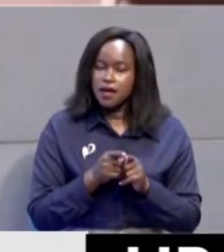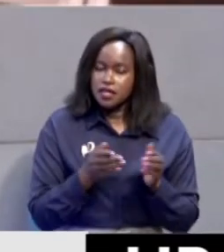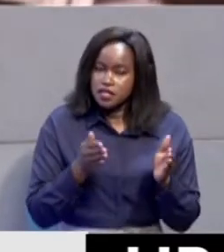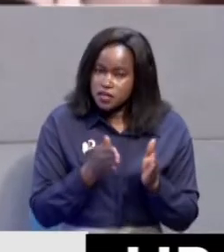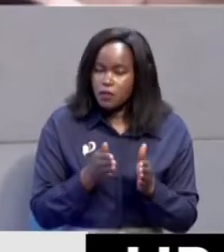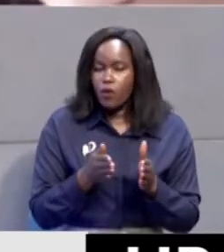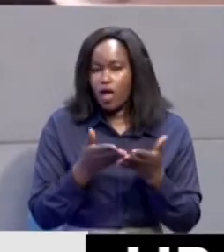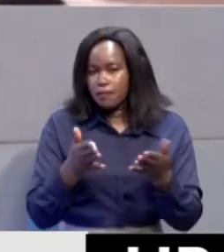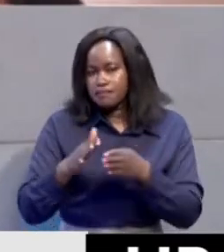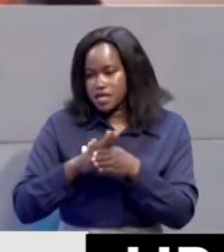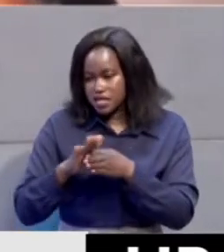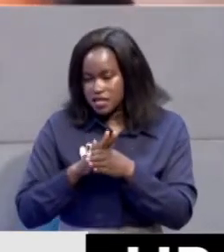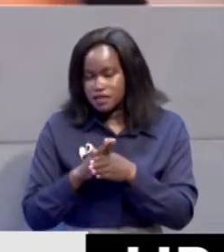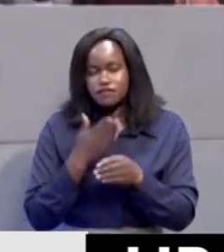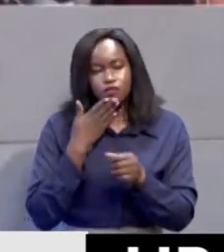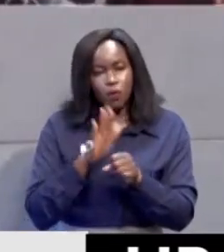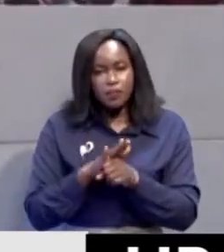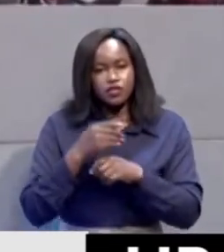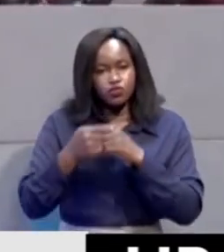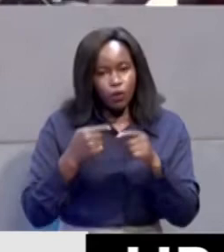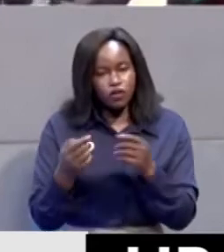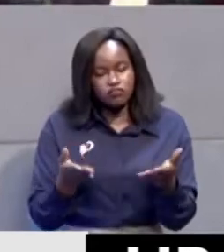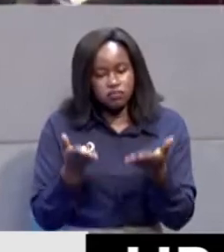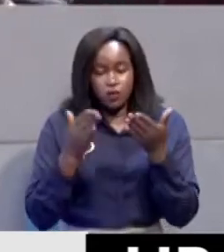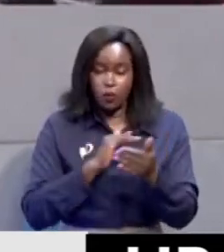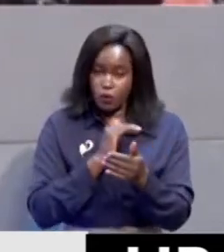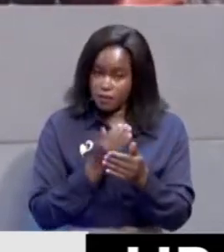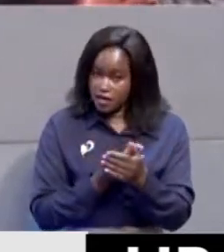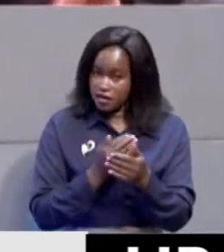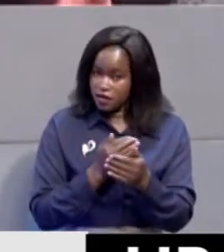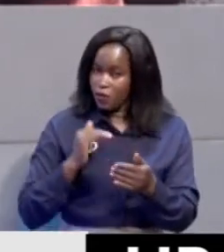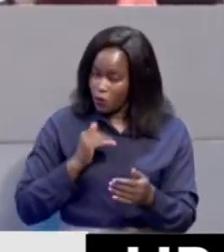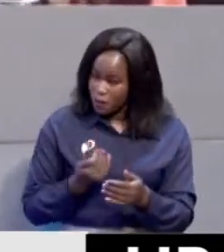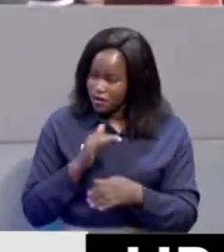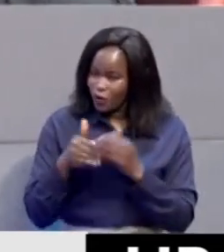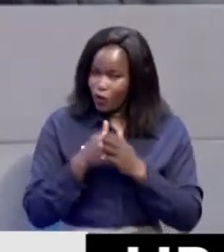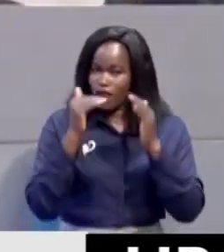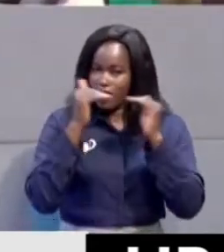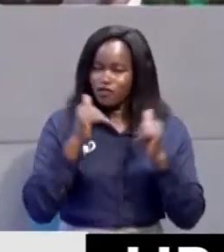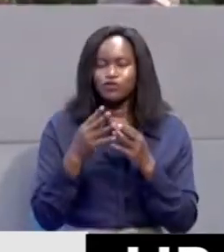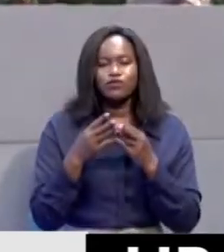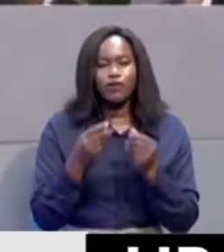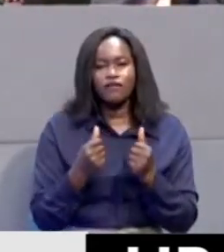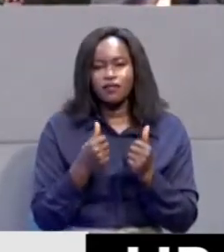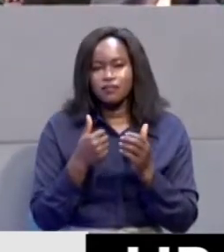medium enterprises, promise to continue empowering women at all levels to eradicate poverty.